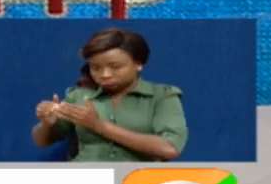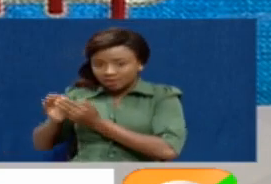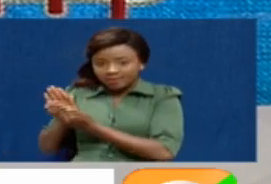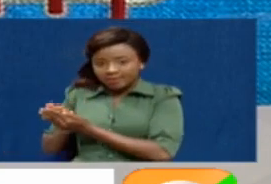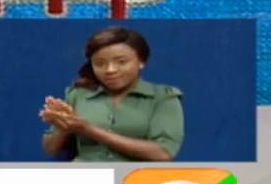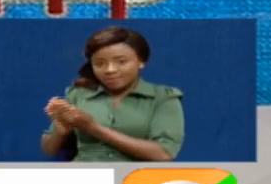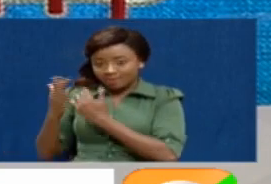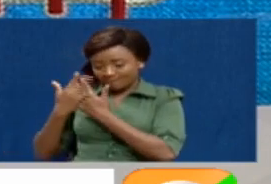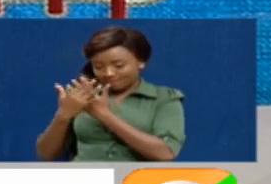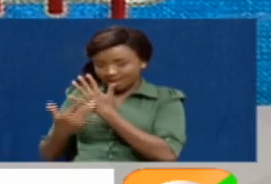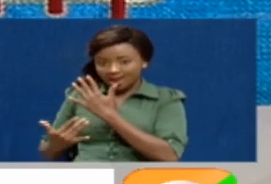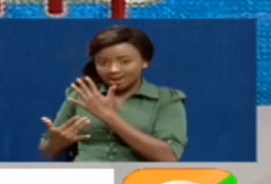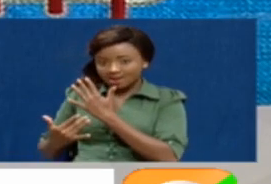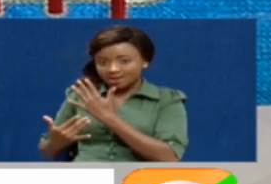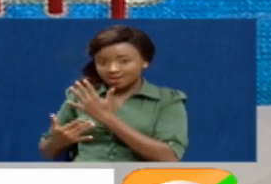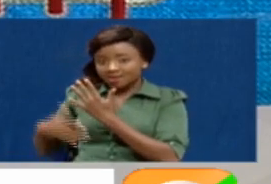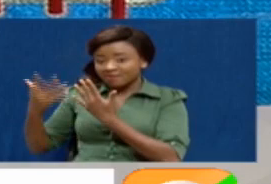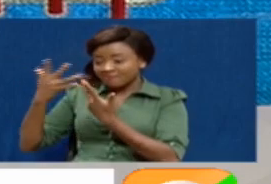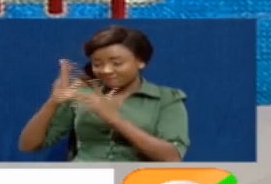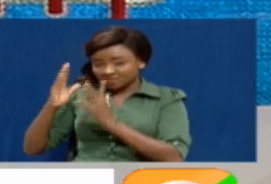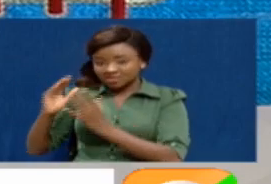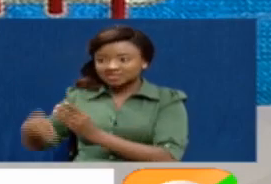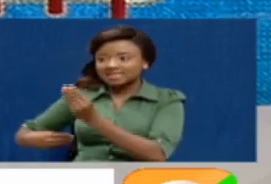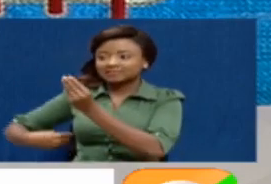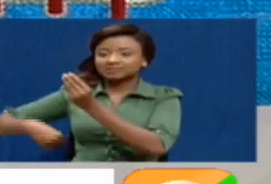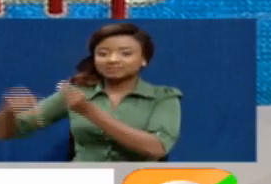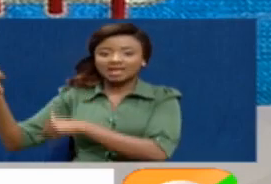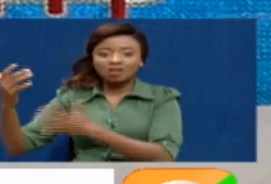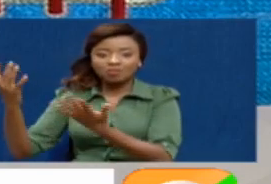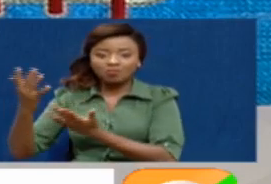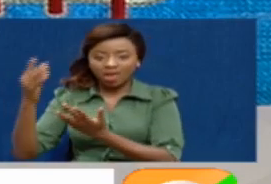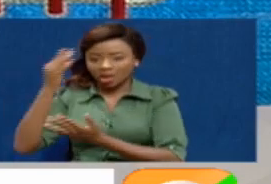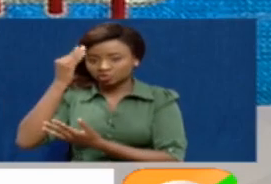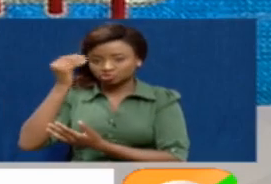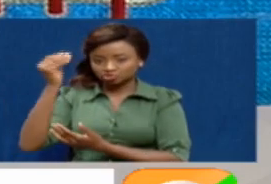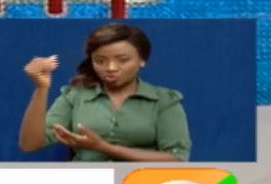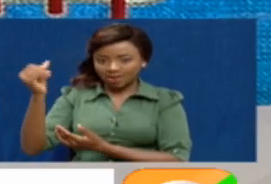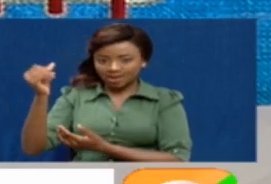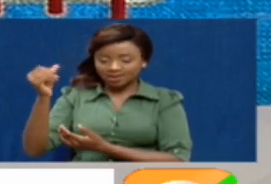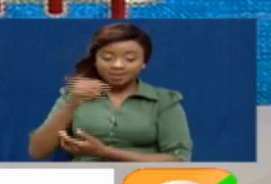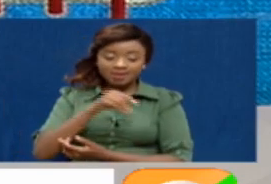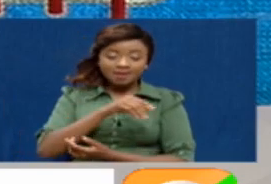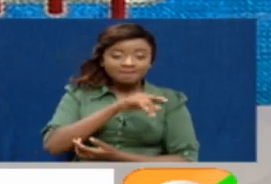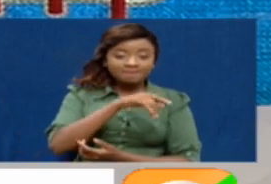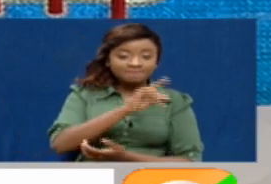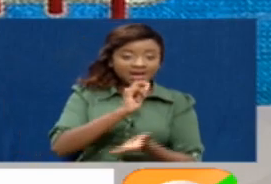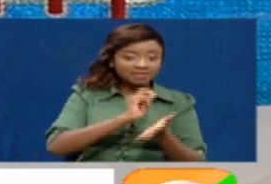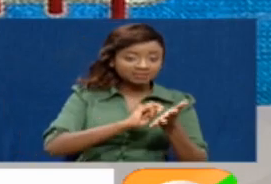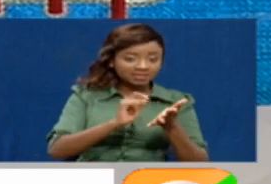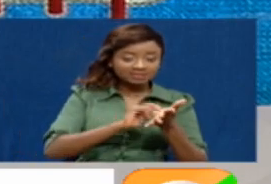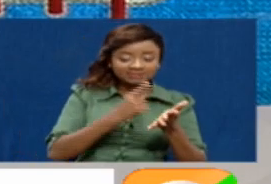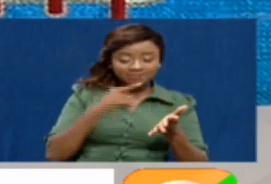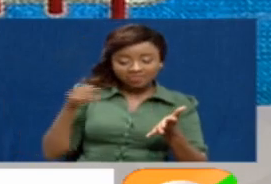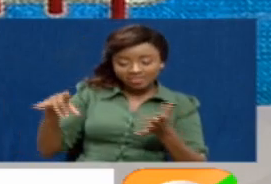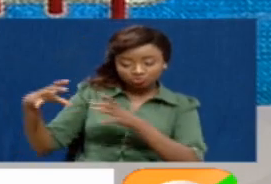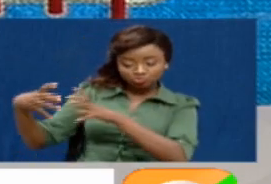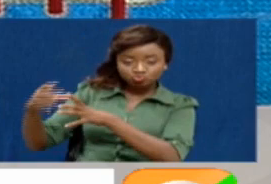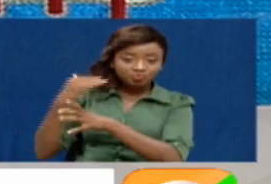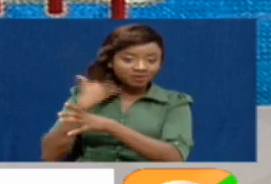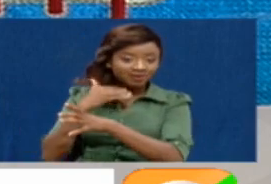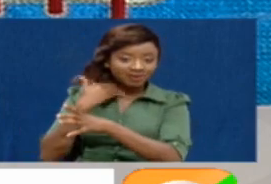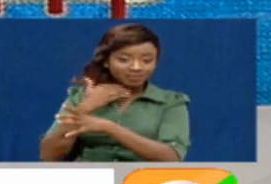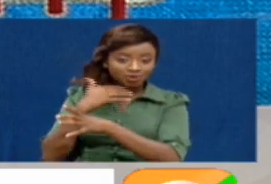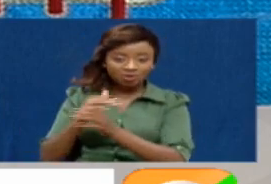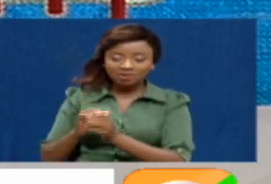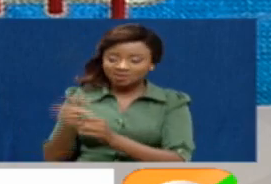well-wishers and selling it to Somalia. Health Cabinet Secretary Mutahi Kagwe says the cartel is part of a litany of